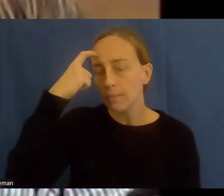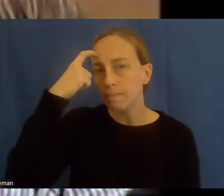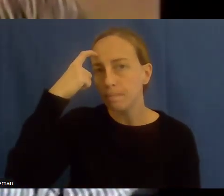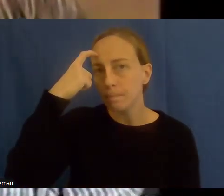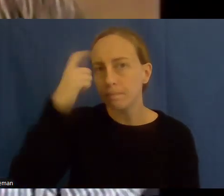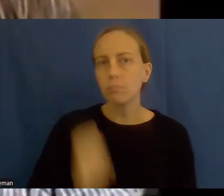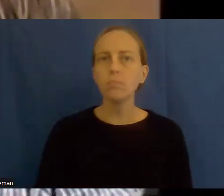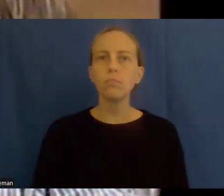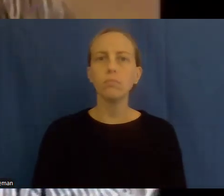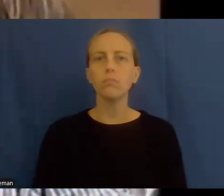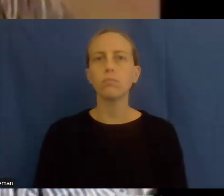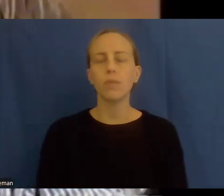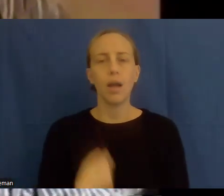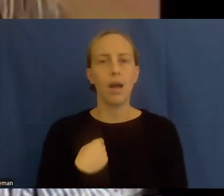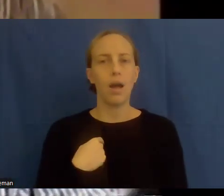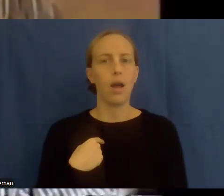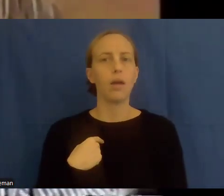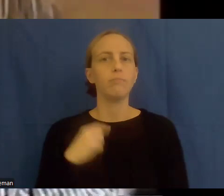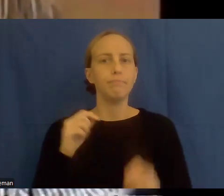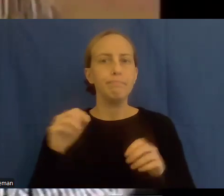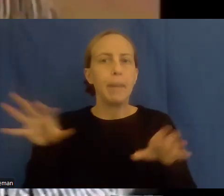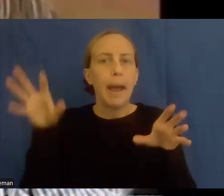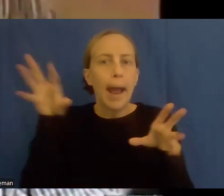Brain. Put it in quotes.